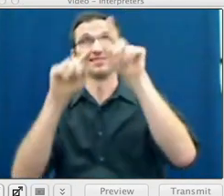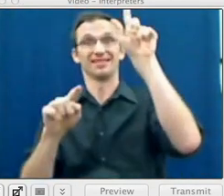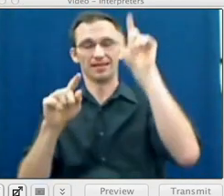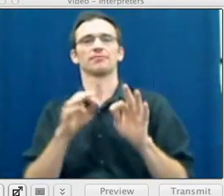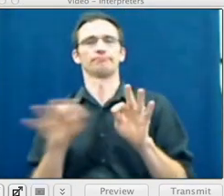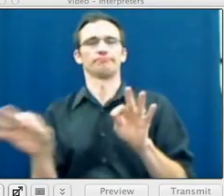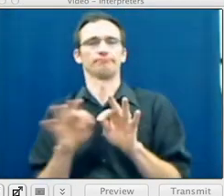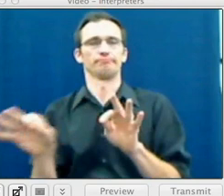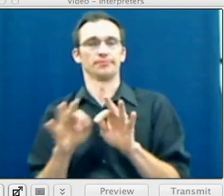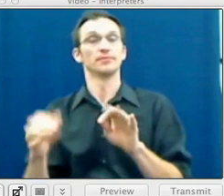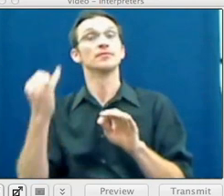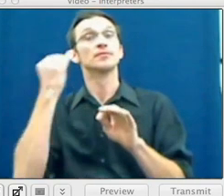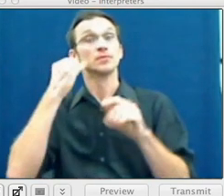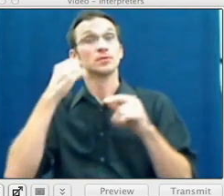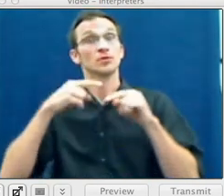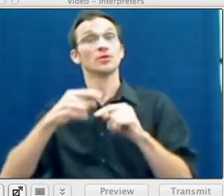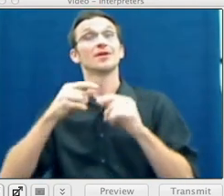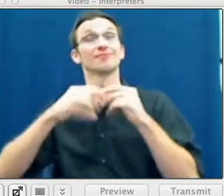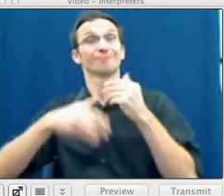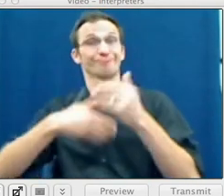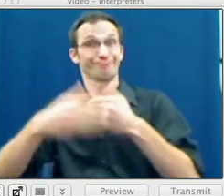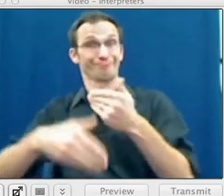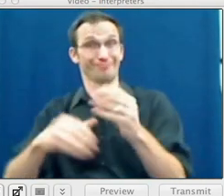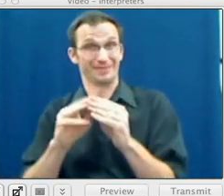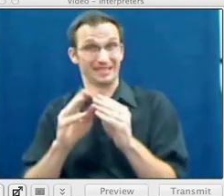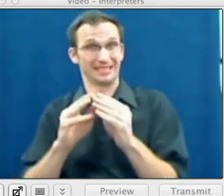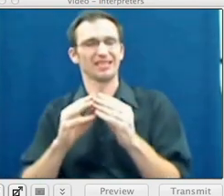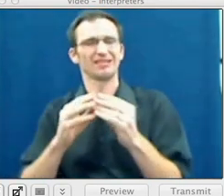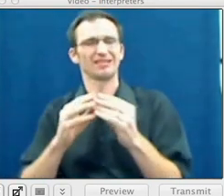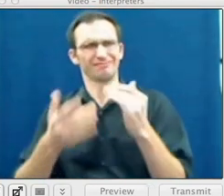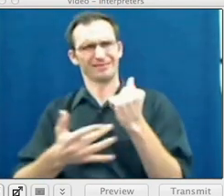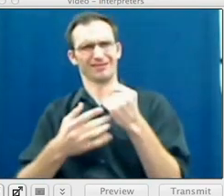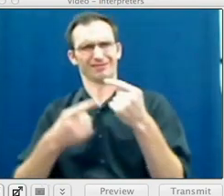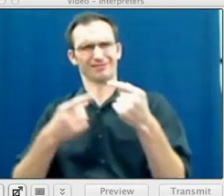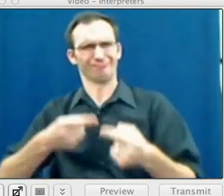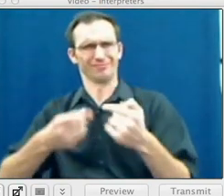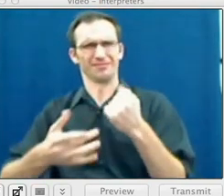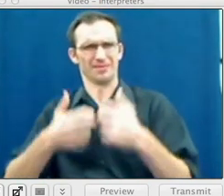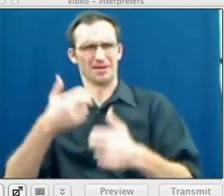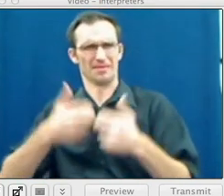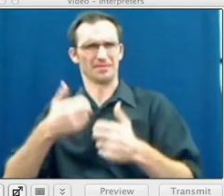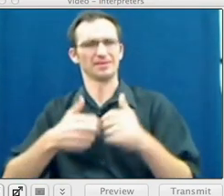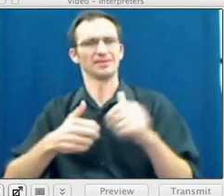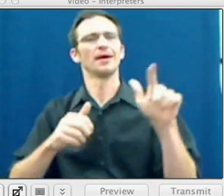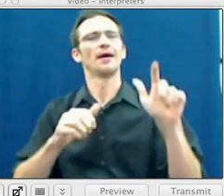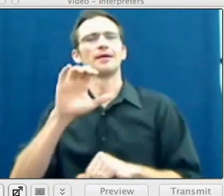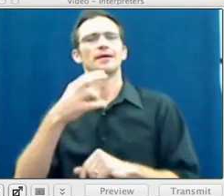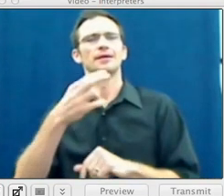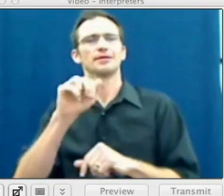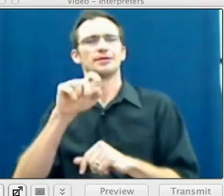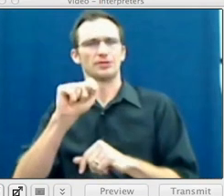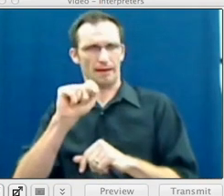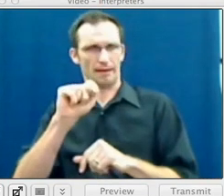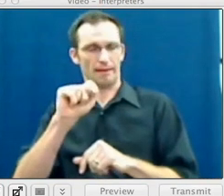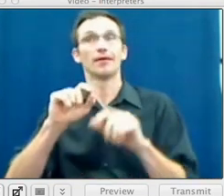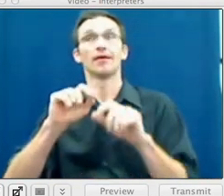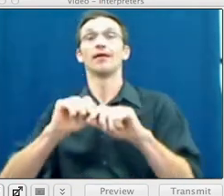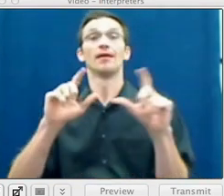issues throughout this webinar, please use the chat function, and we have members from the National Clearinghouse ready to assist you